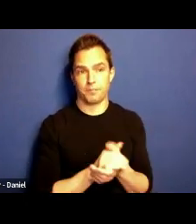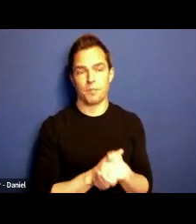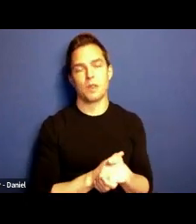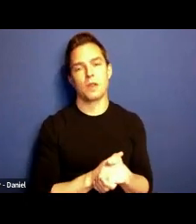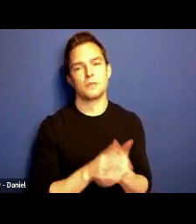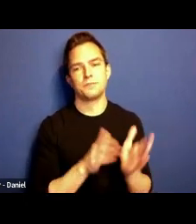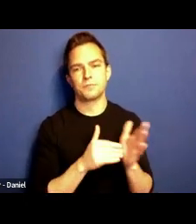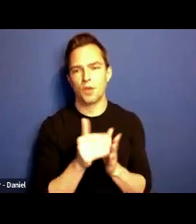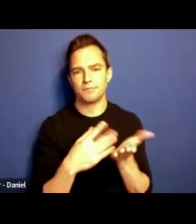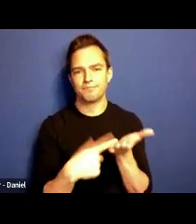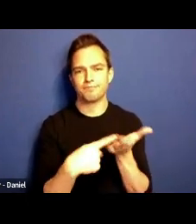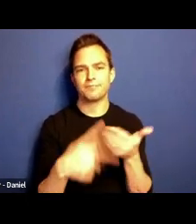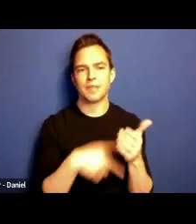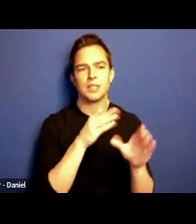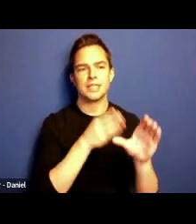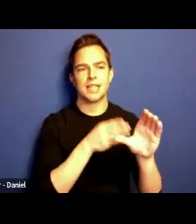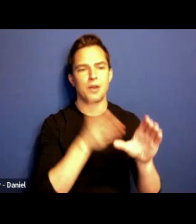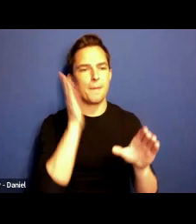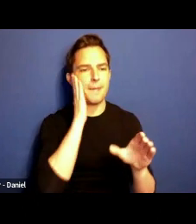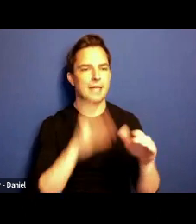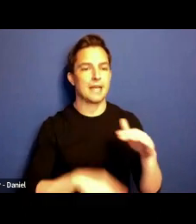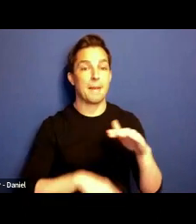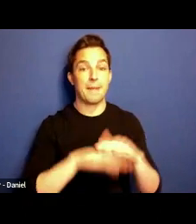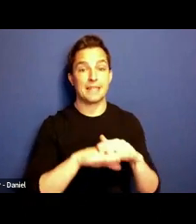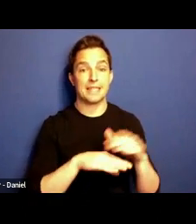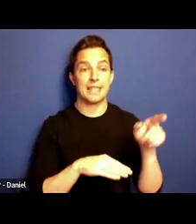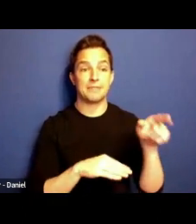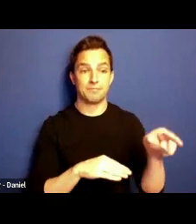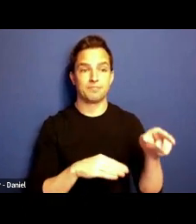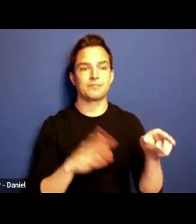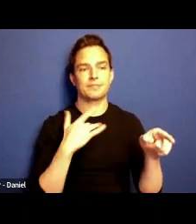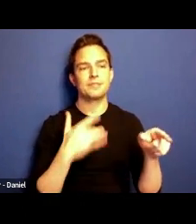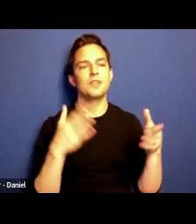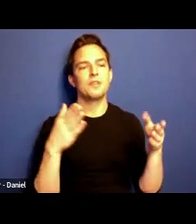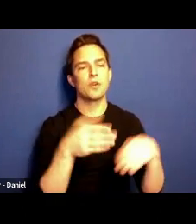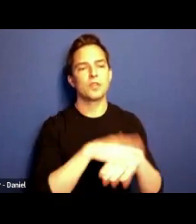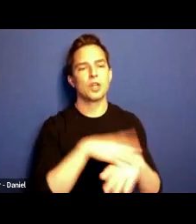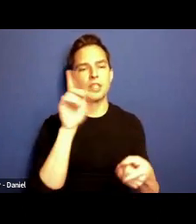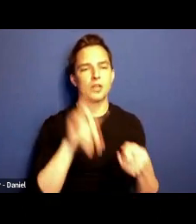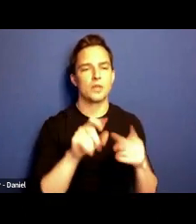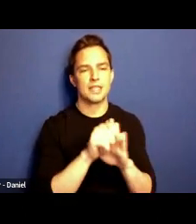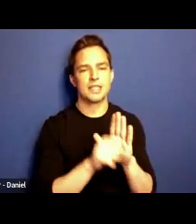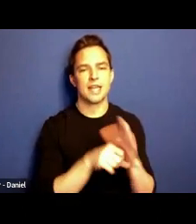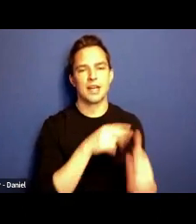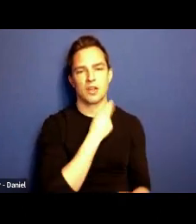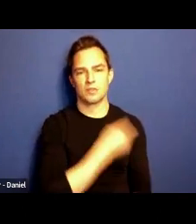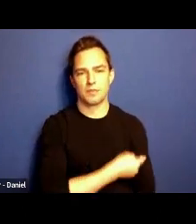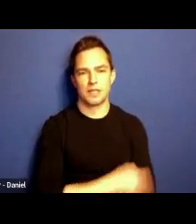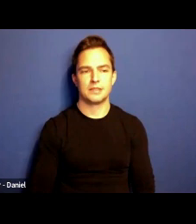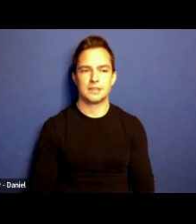often the discussion of psychiatric bed capacity focuses on this decrease in state hospitals.